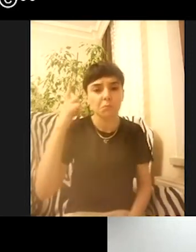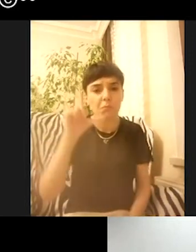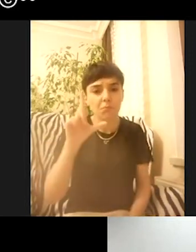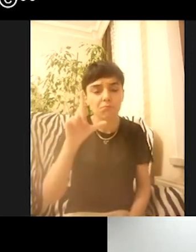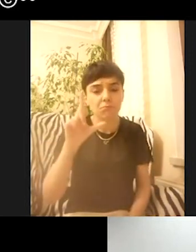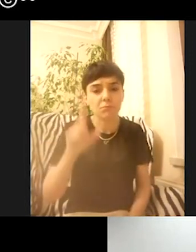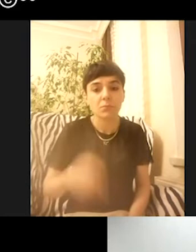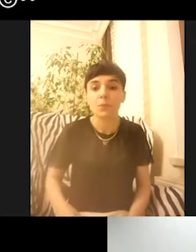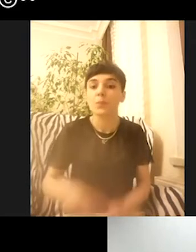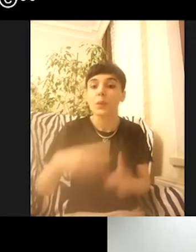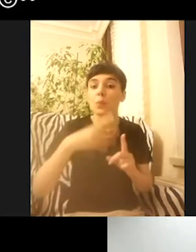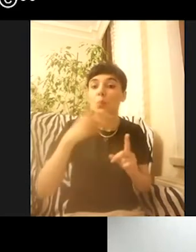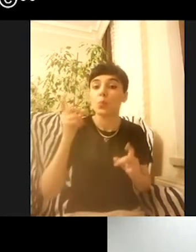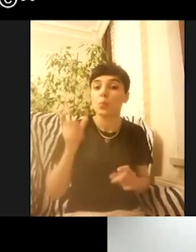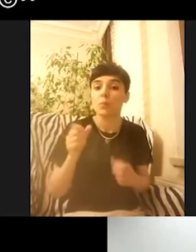kind of